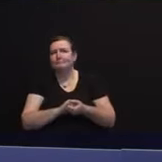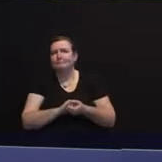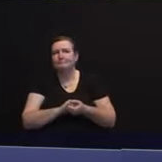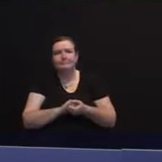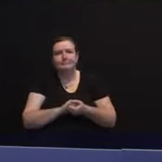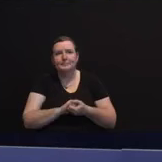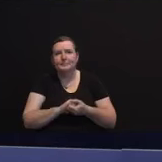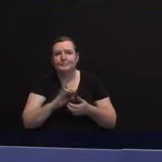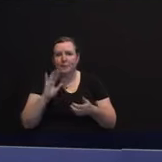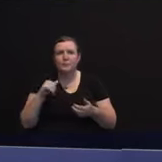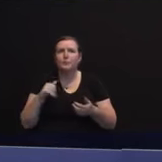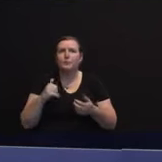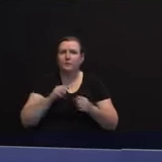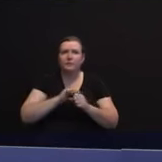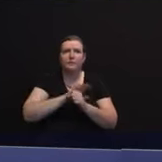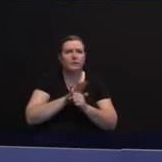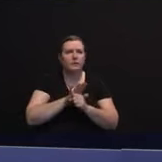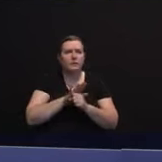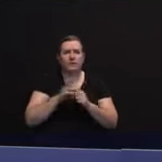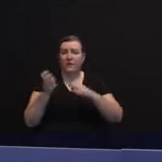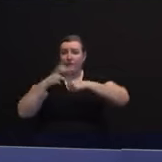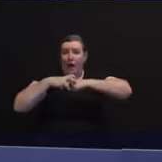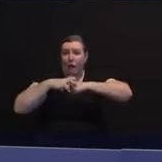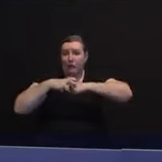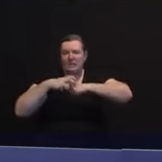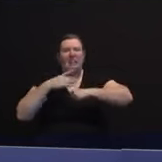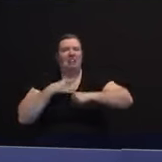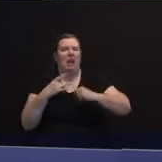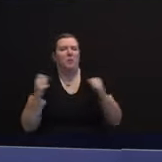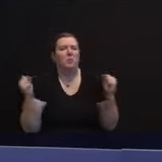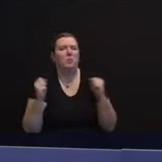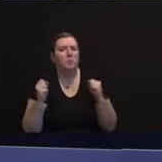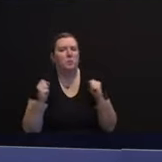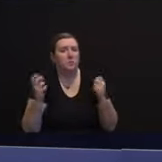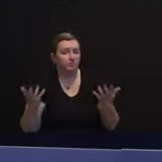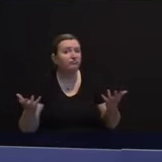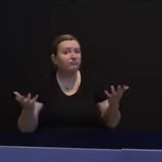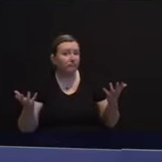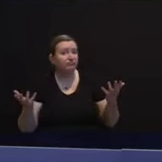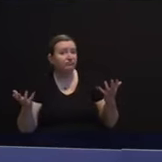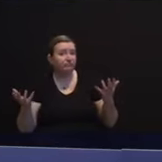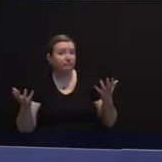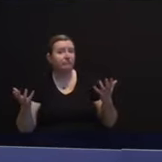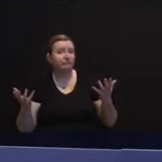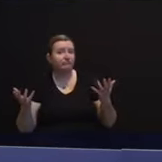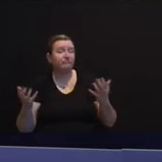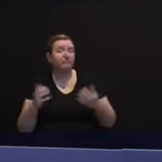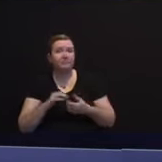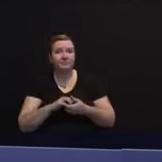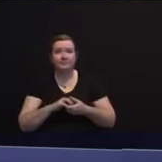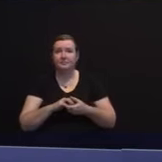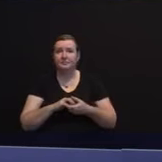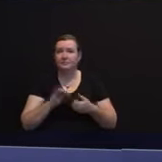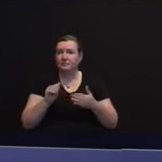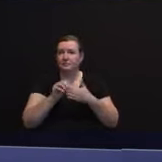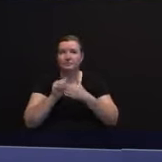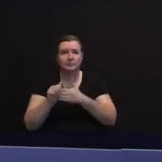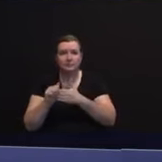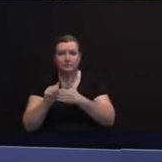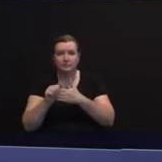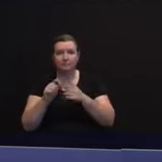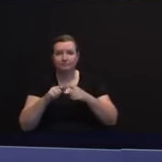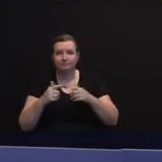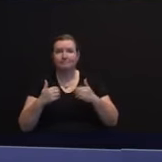weather. The cooler, drier air provides conditions that allows respiratory virus to spread more